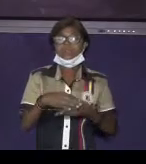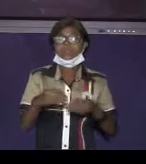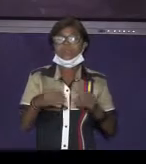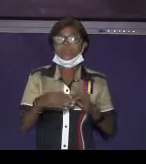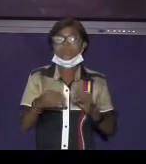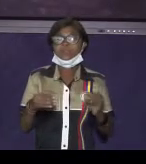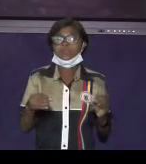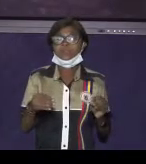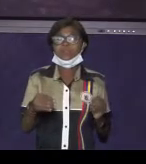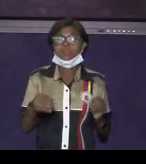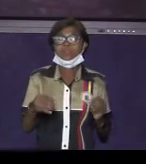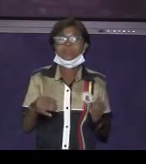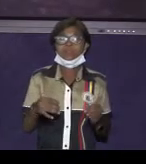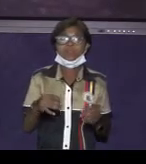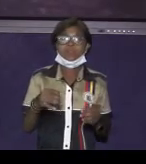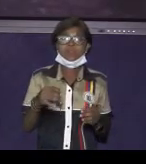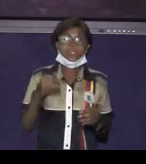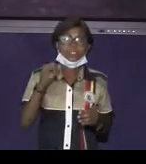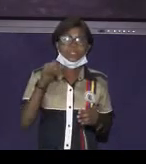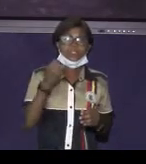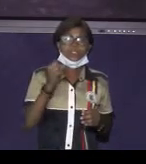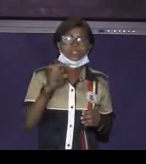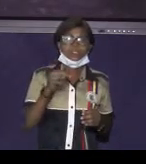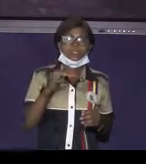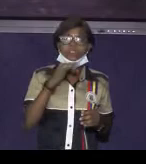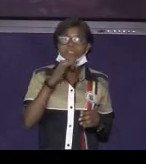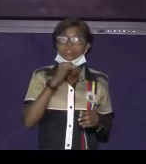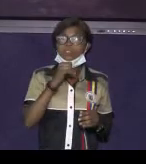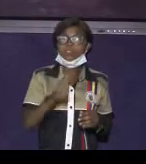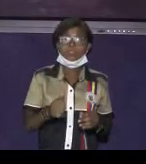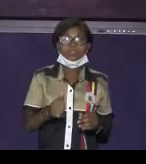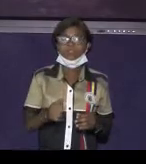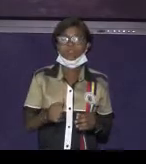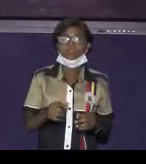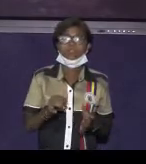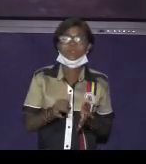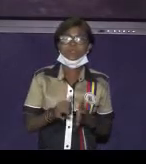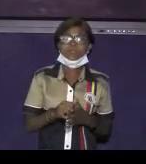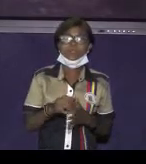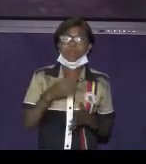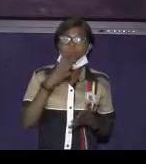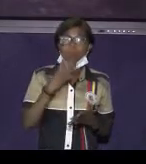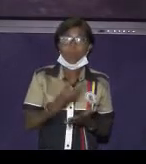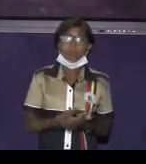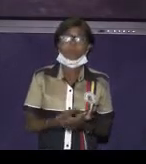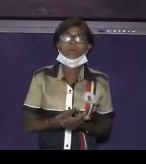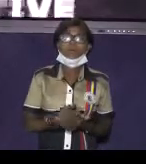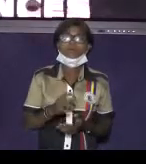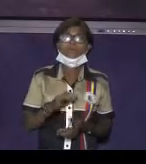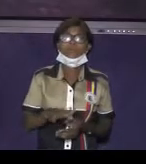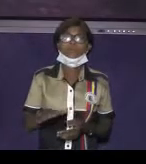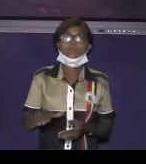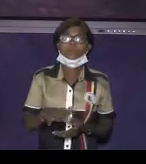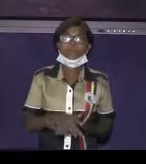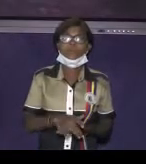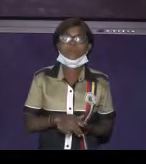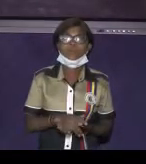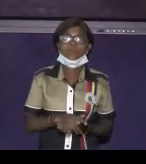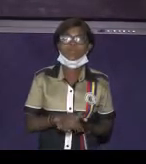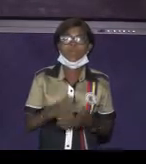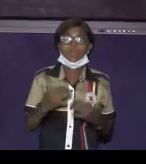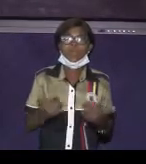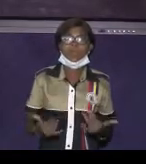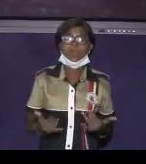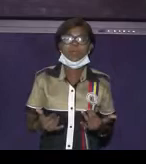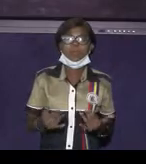girl. It is so. That is positive. That is affirmative. Are we together? Well done, children.